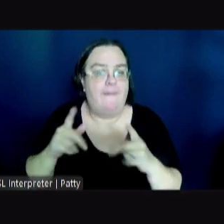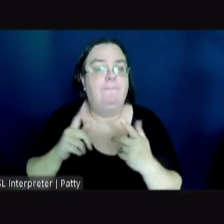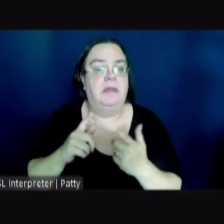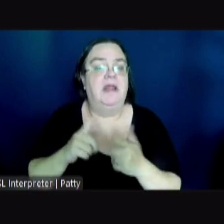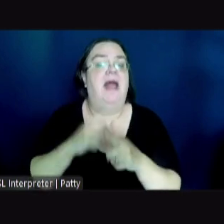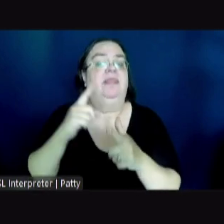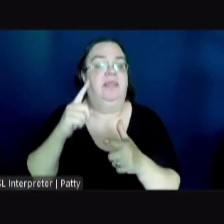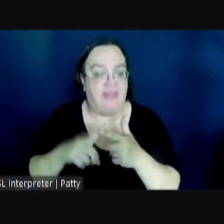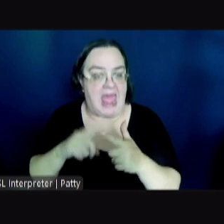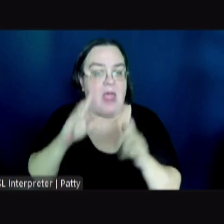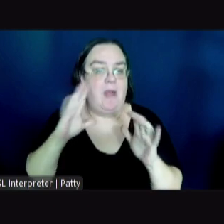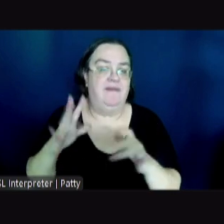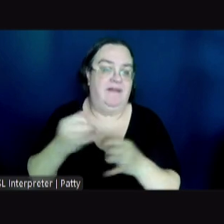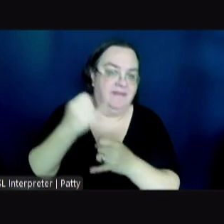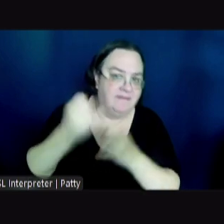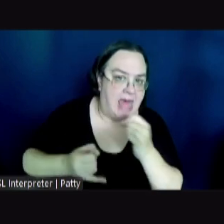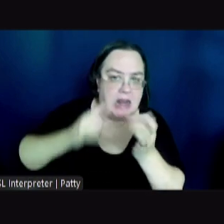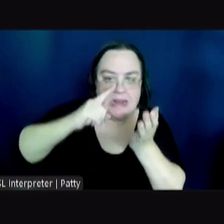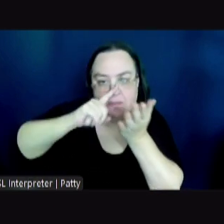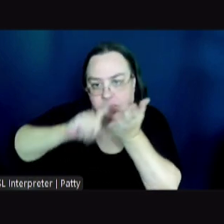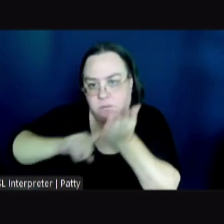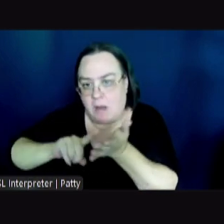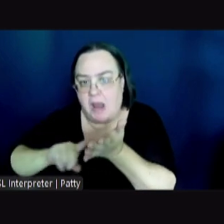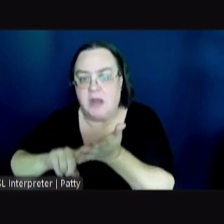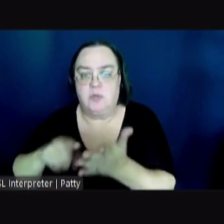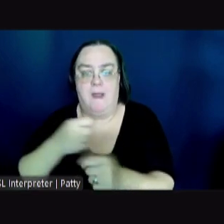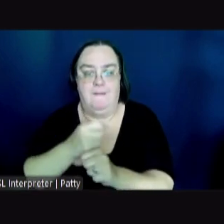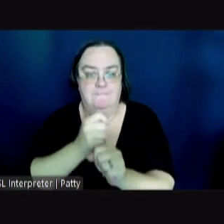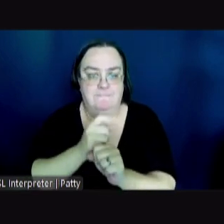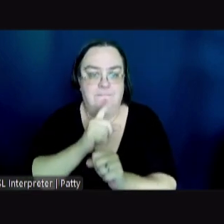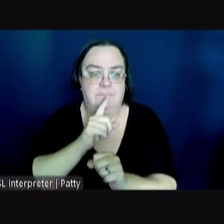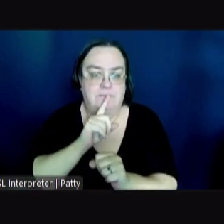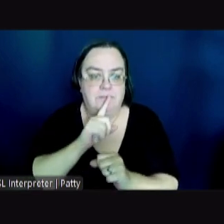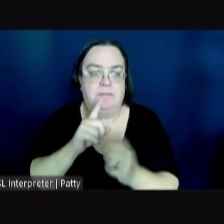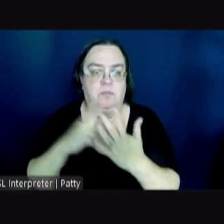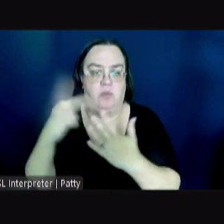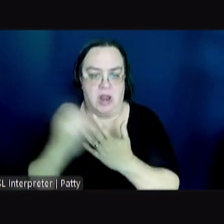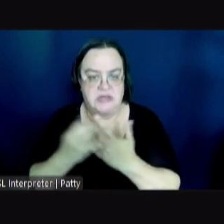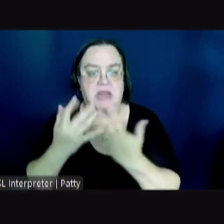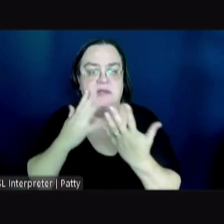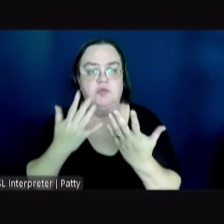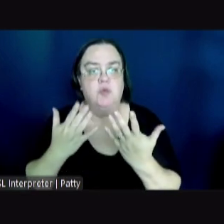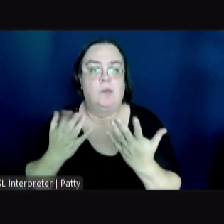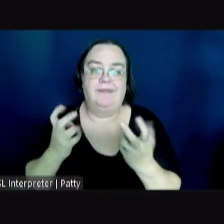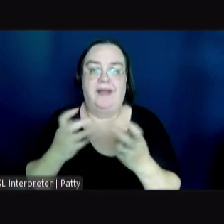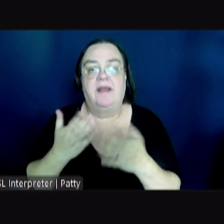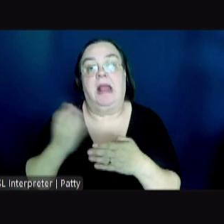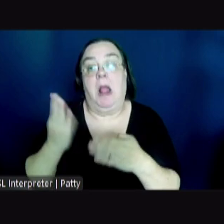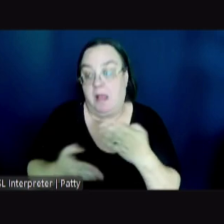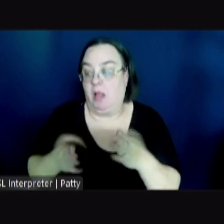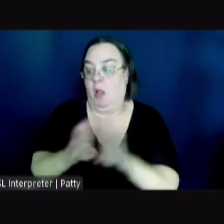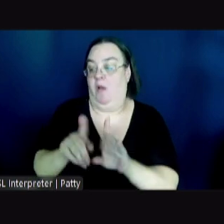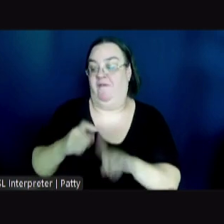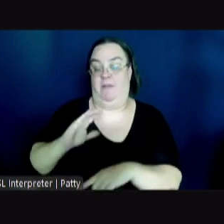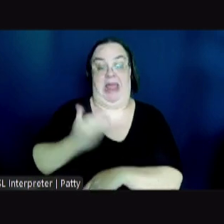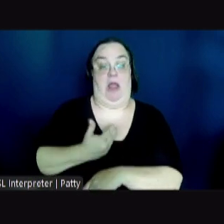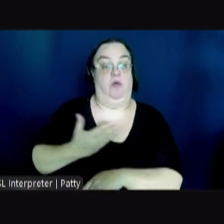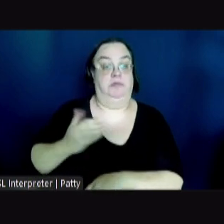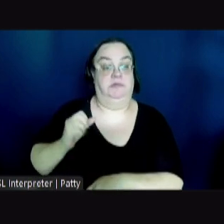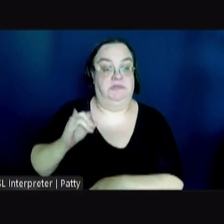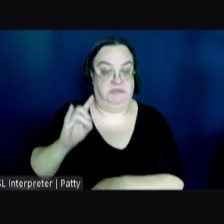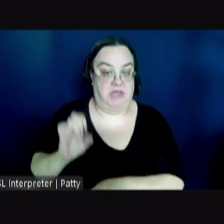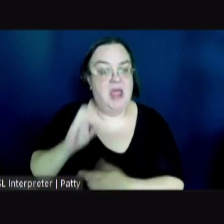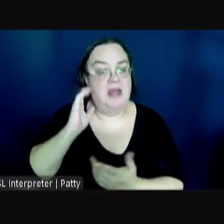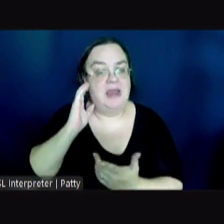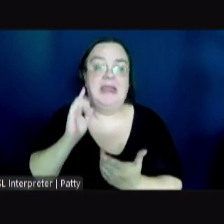inspections before the project is fully closed out from our end. And again, it's a